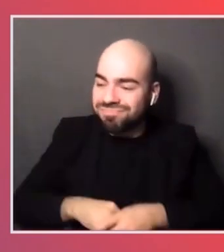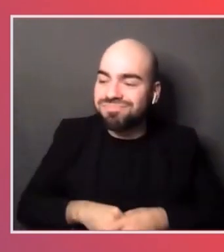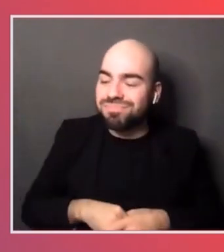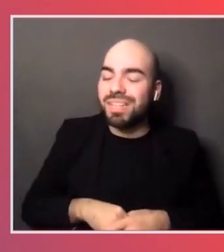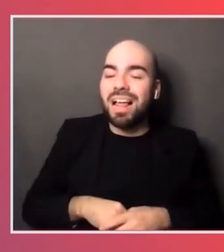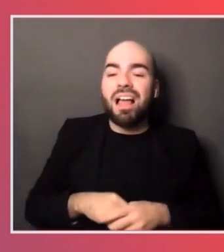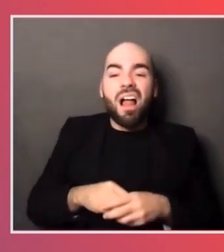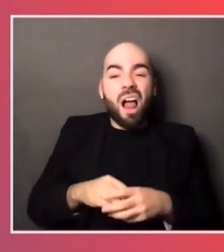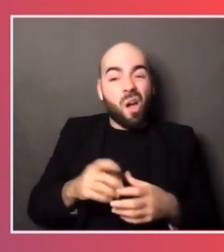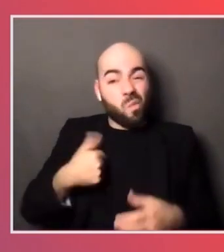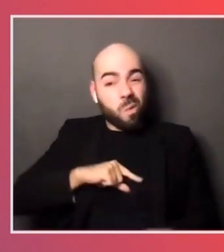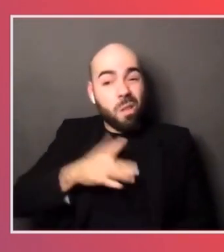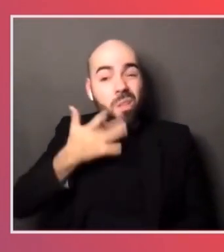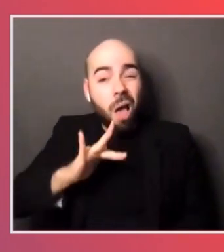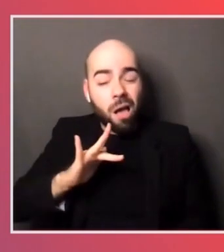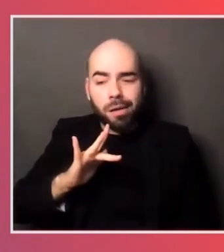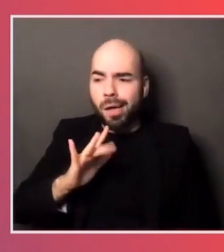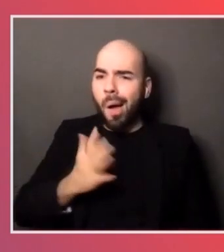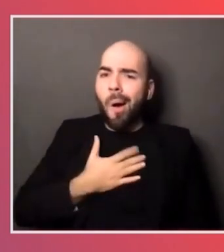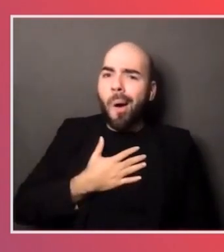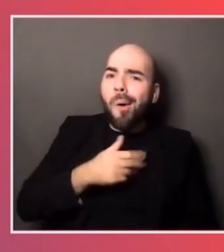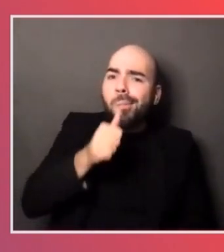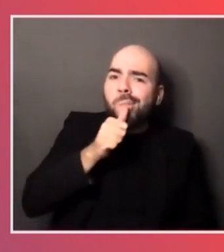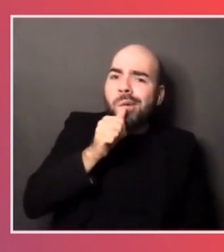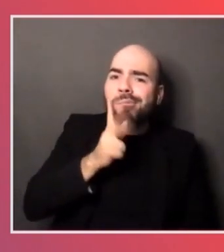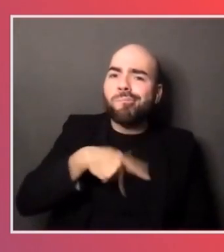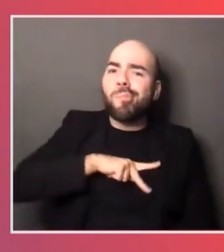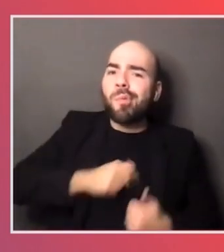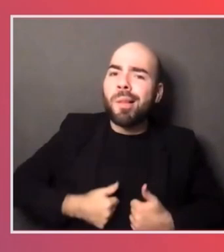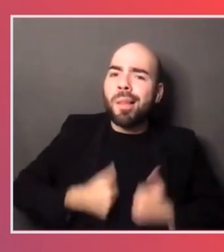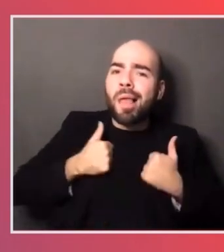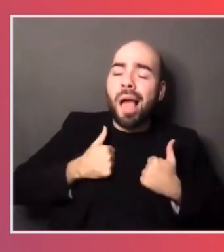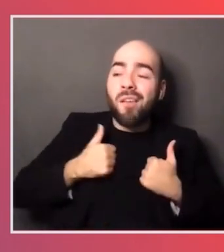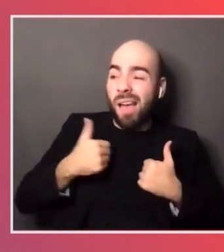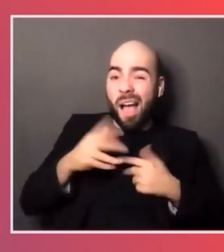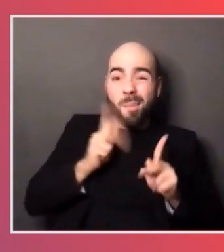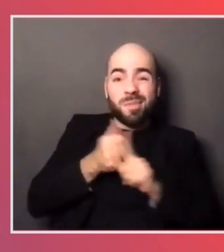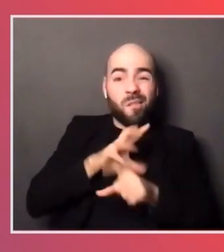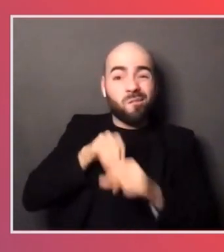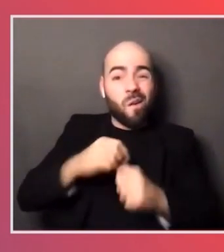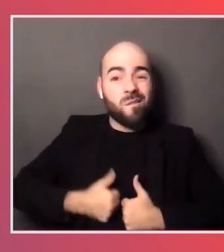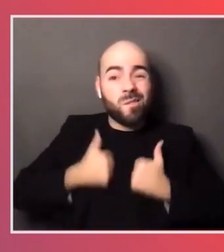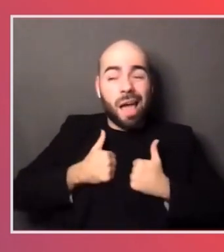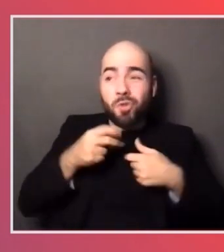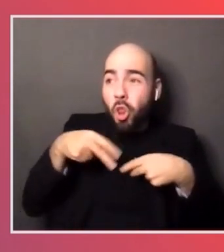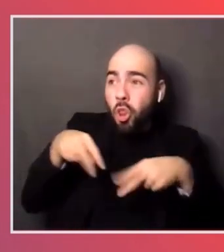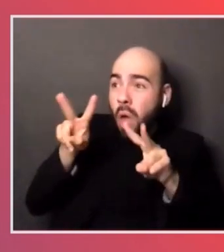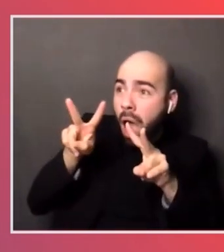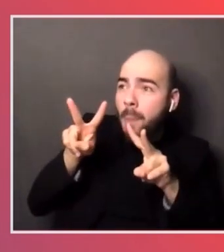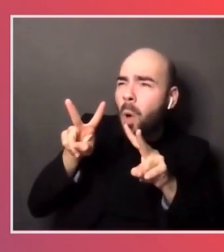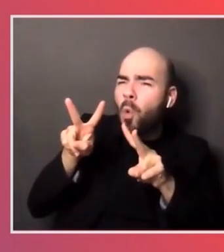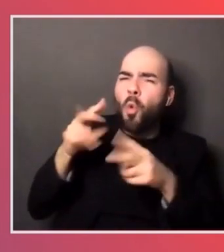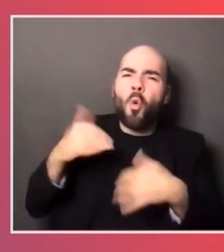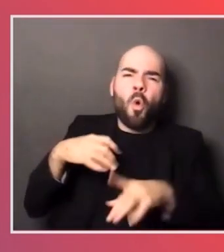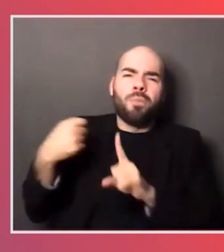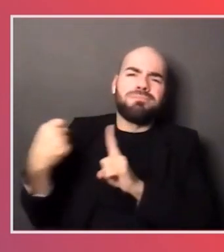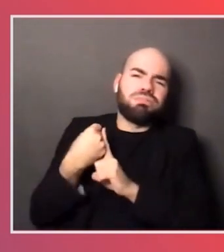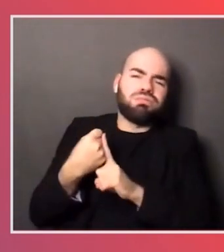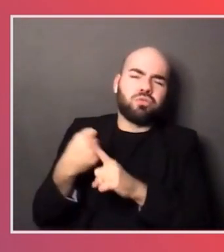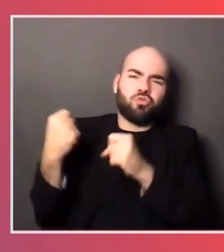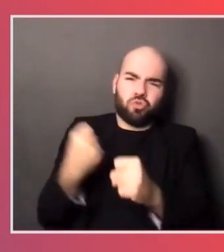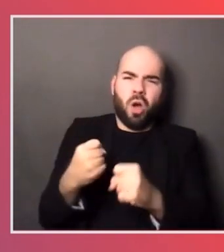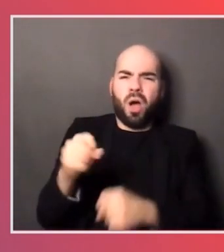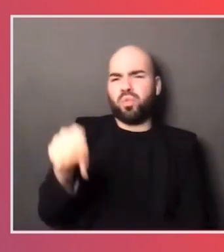role models, it makes a huge difference. Really does. It does. You know, it does. And you're that role model for